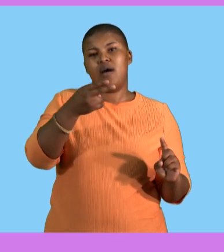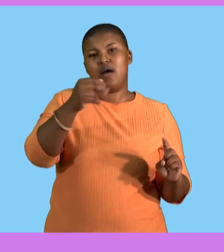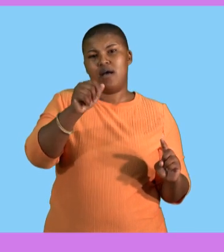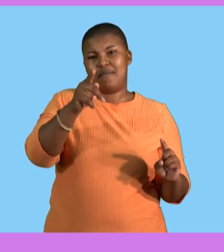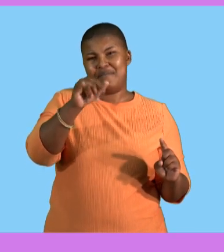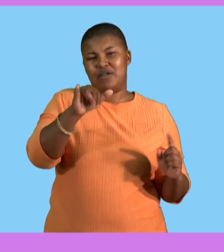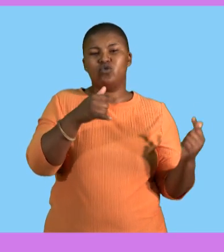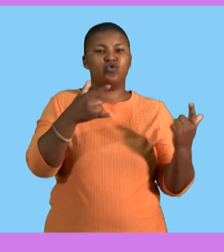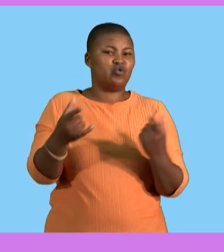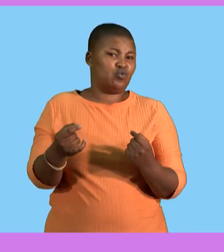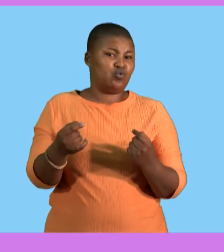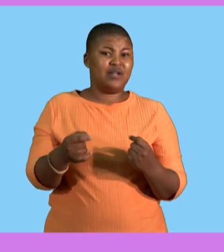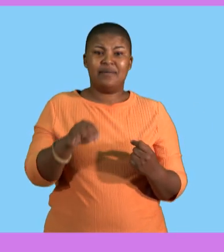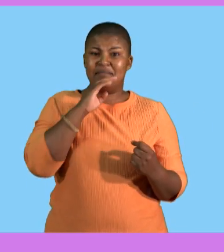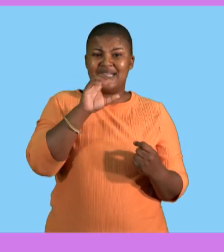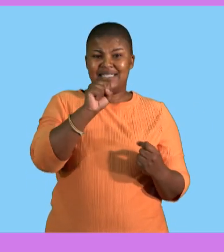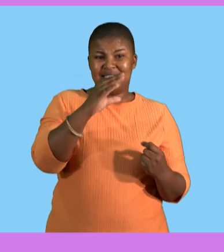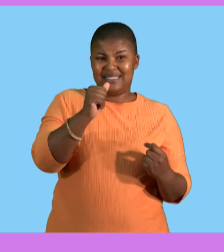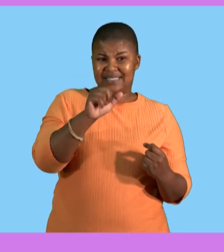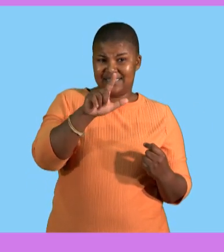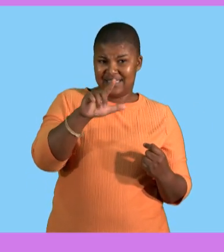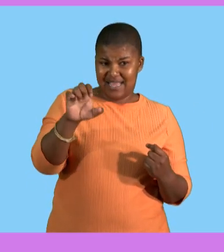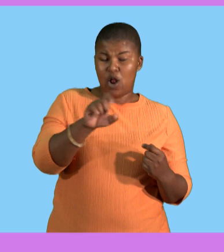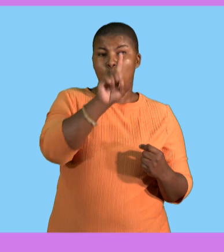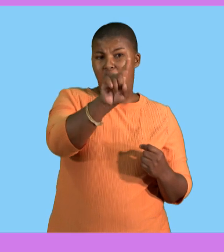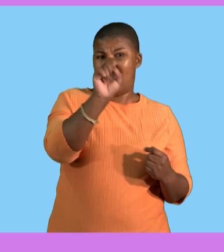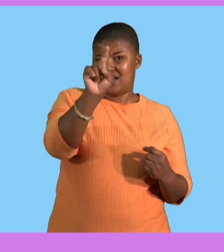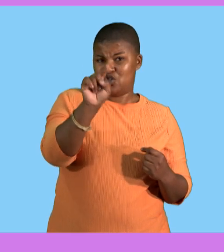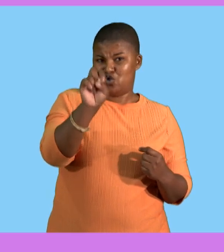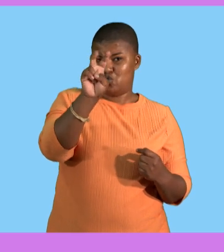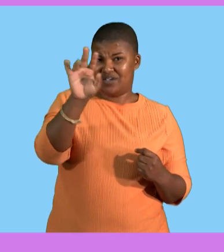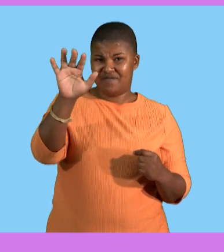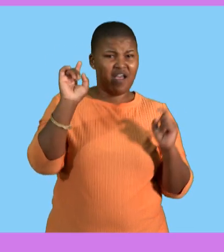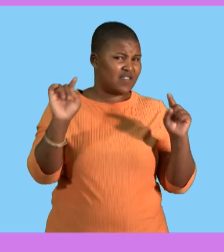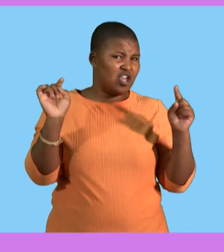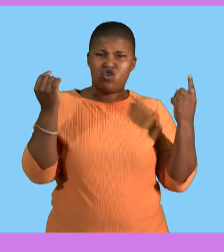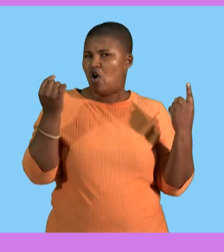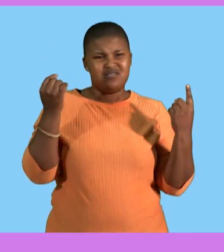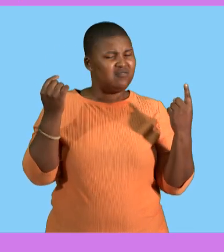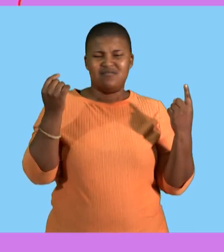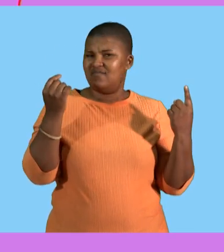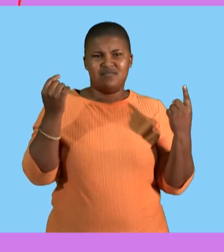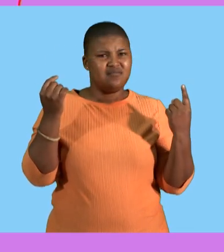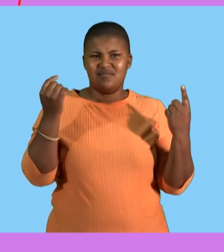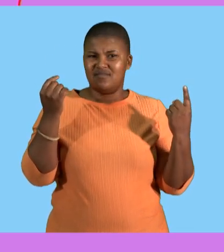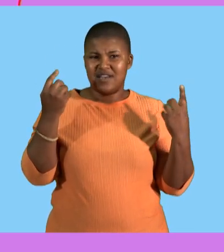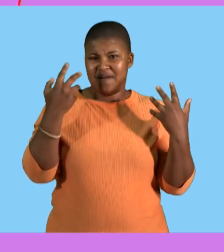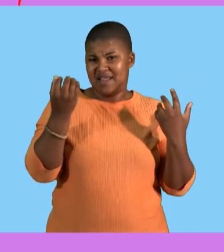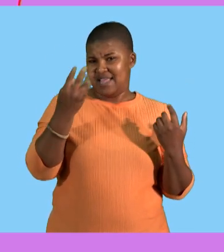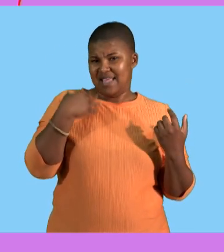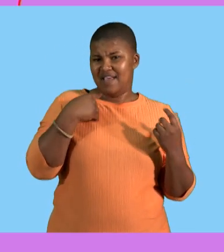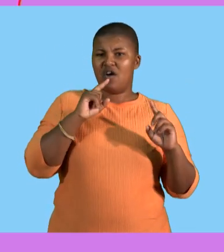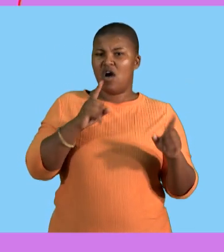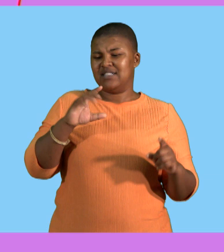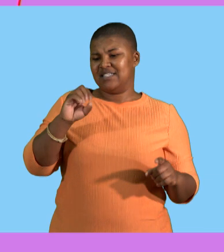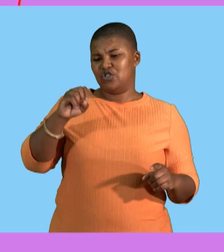way that the scale can be 1:25 with those dimensions to give us the answer of